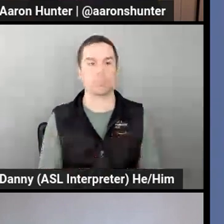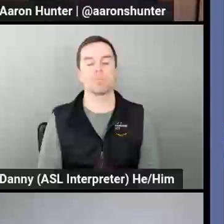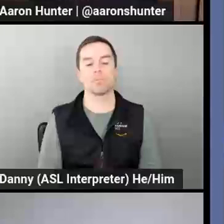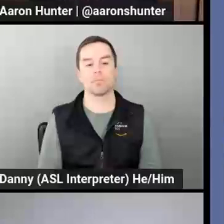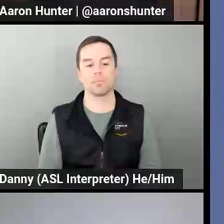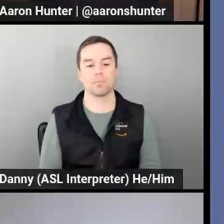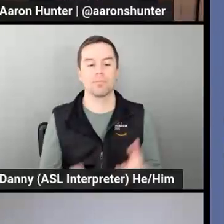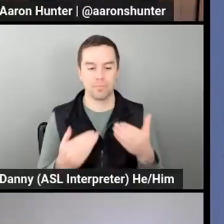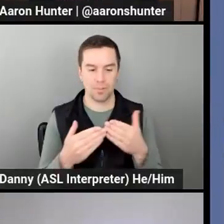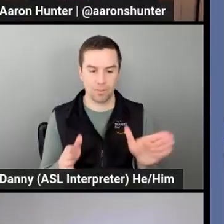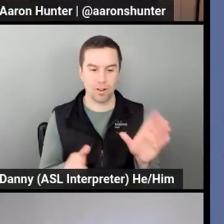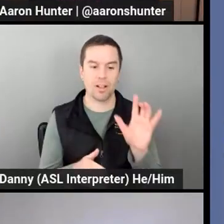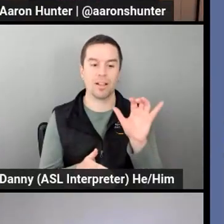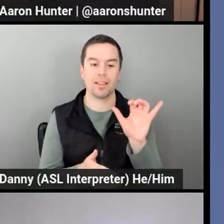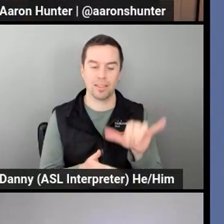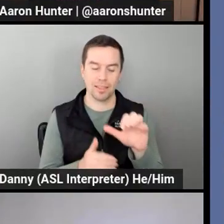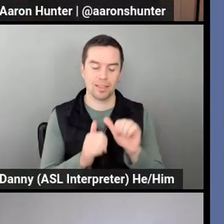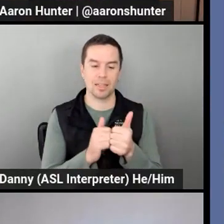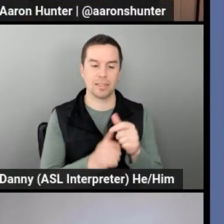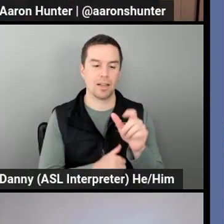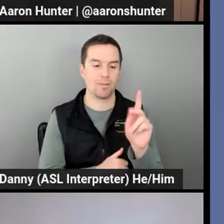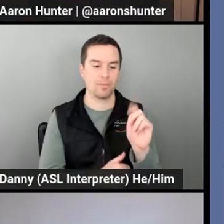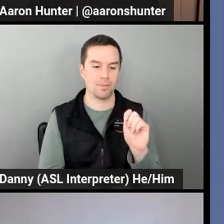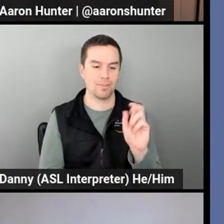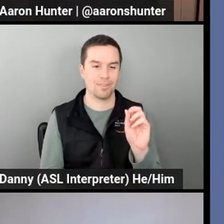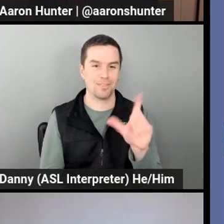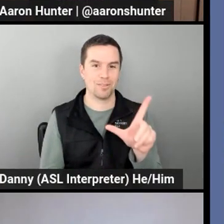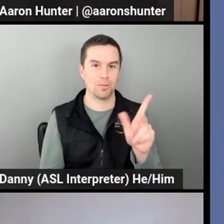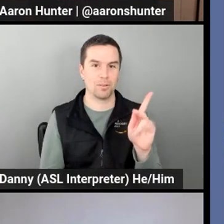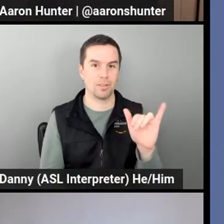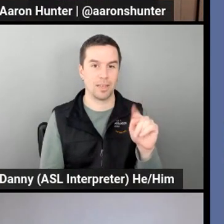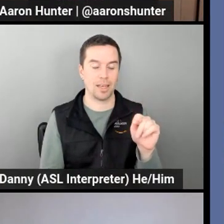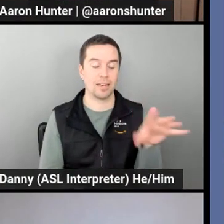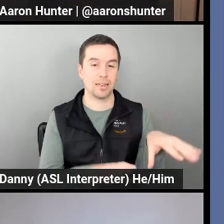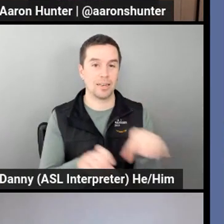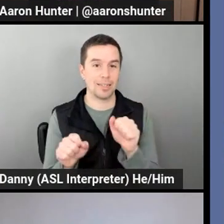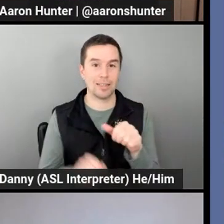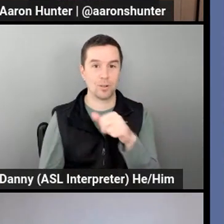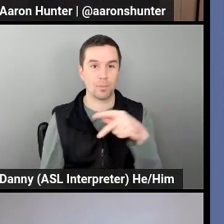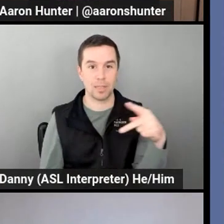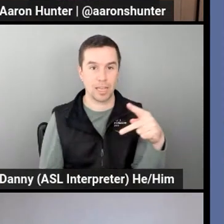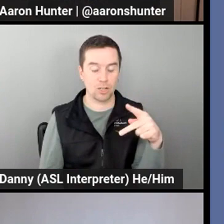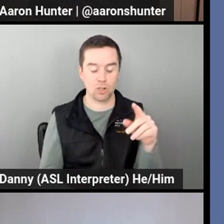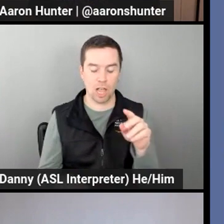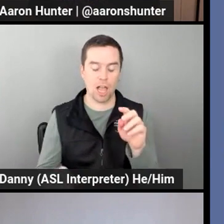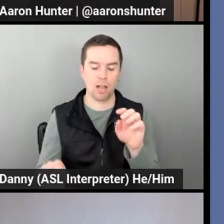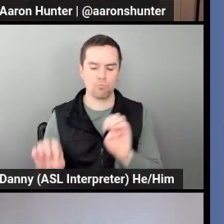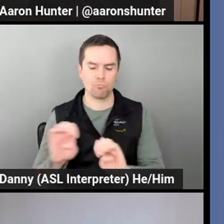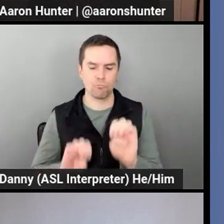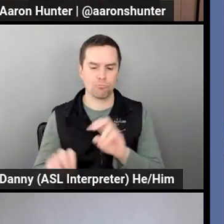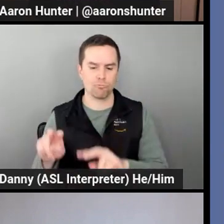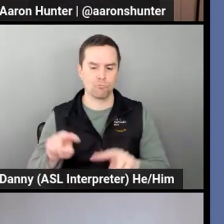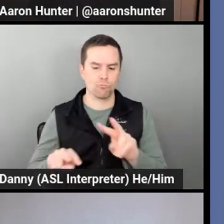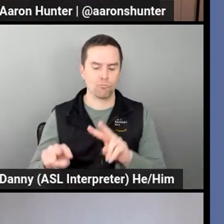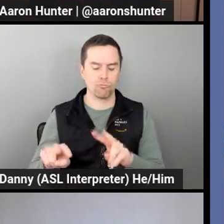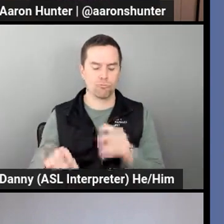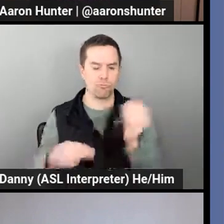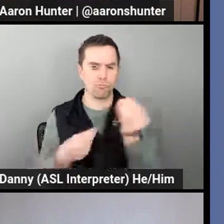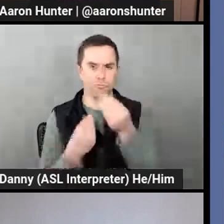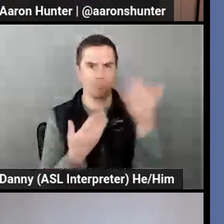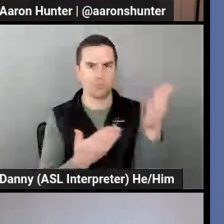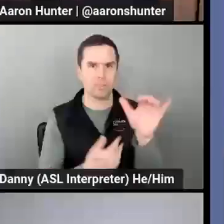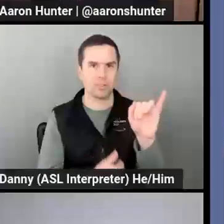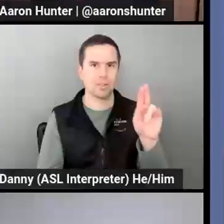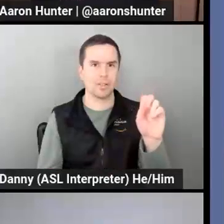Overall, that's how the toolkit sort of takes your application, does an assessment, gives you insights, does the work to make the